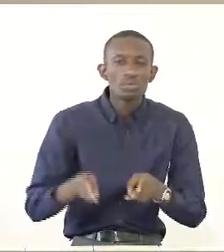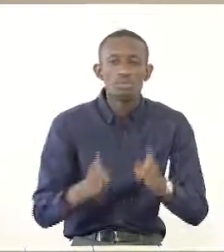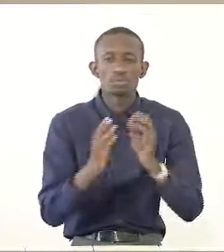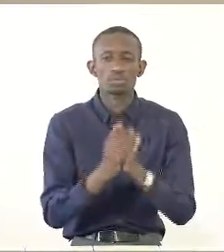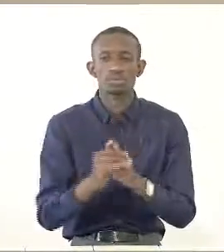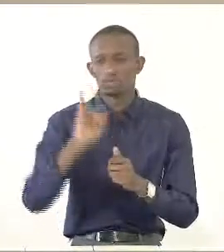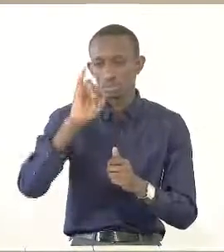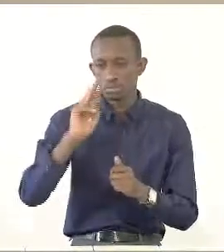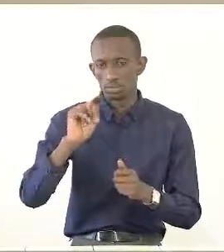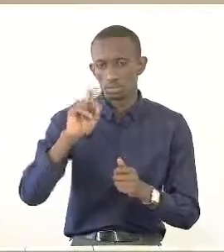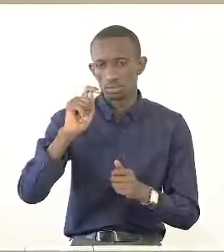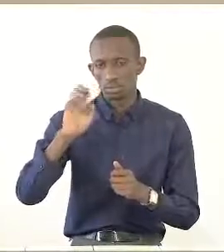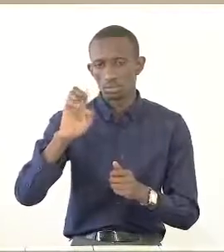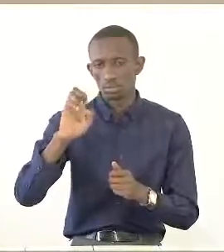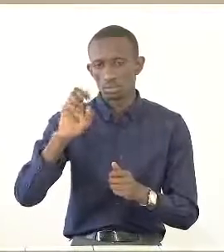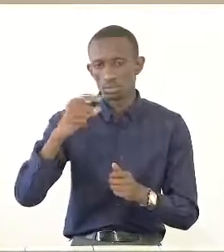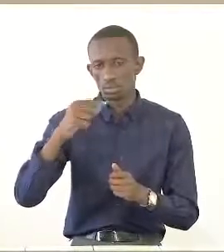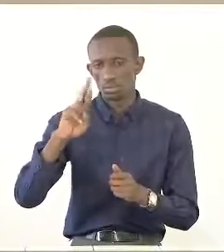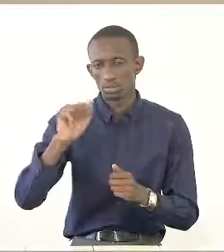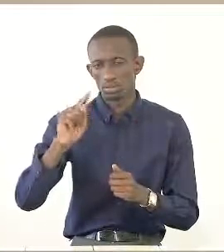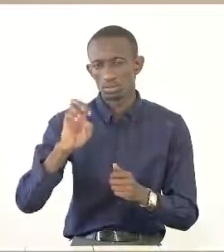of variable, I can let